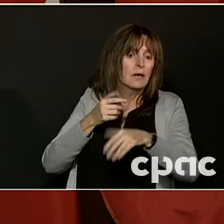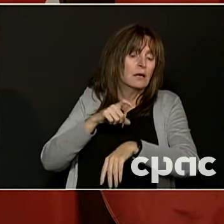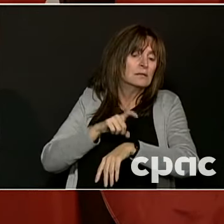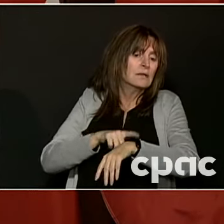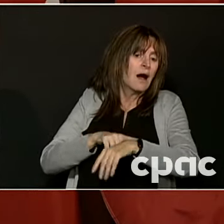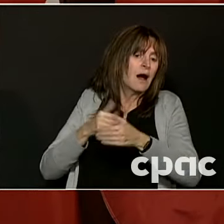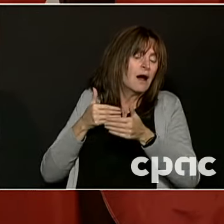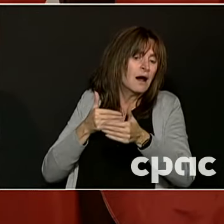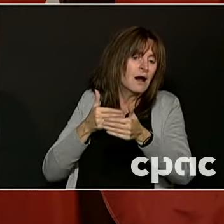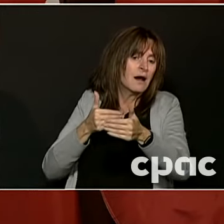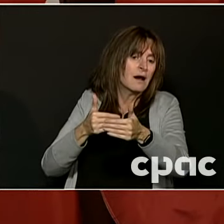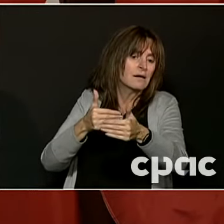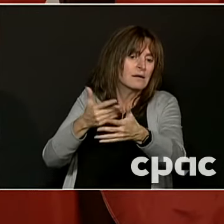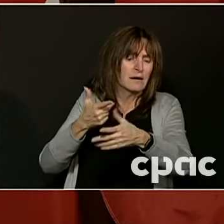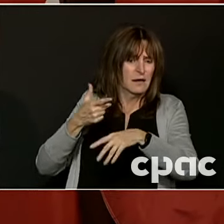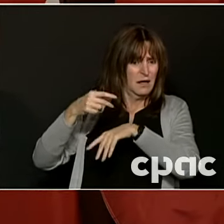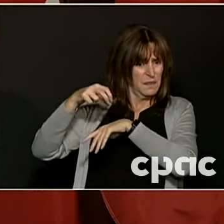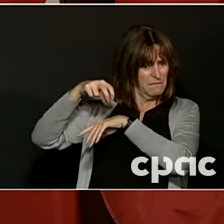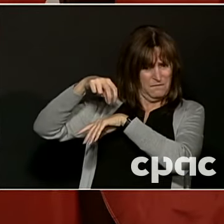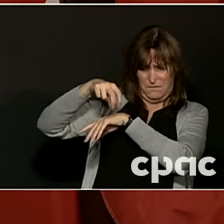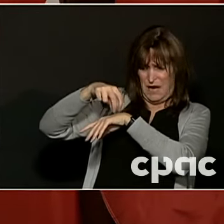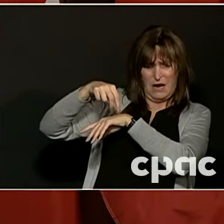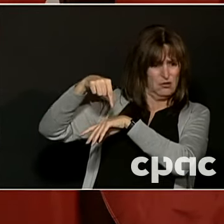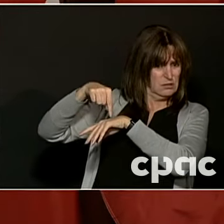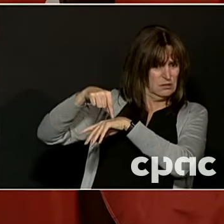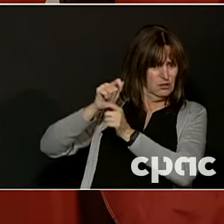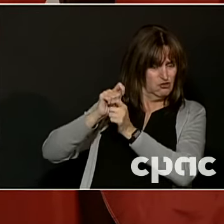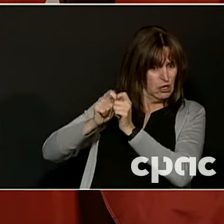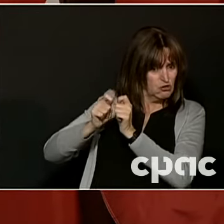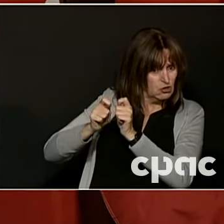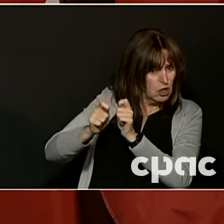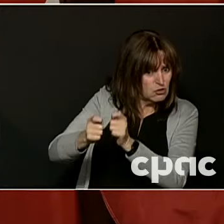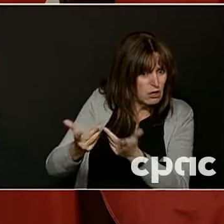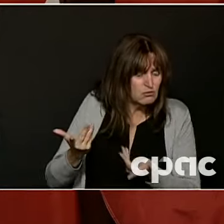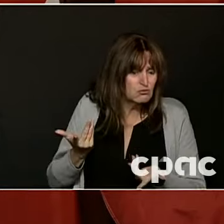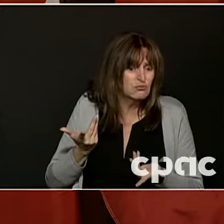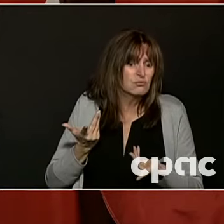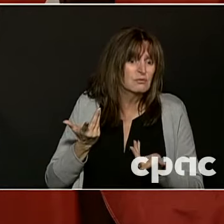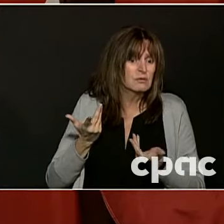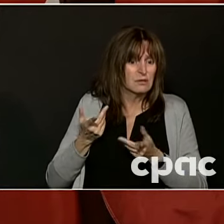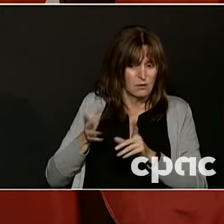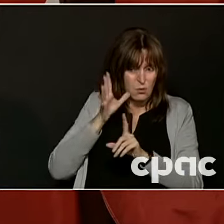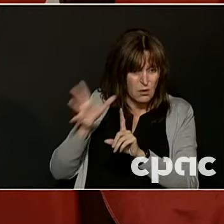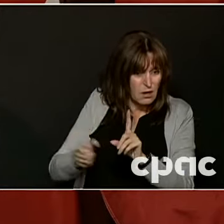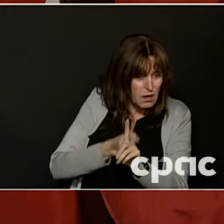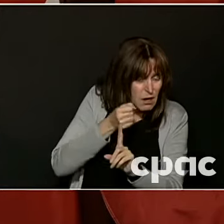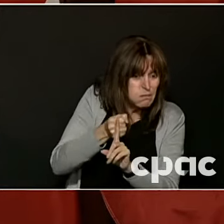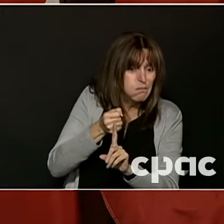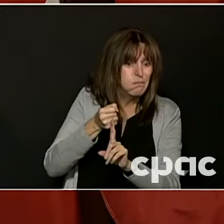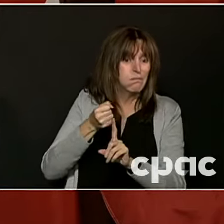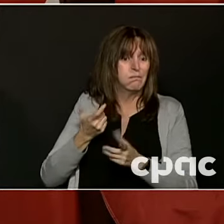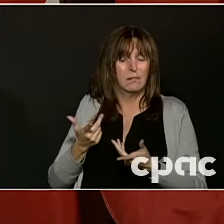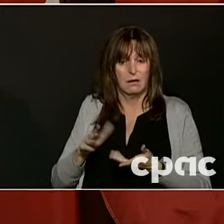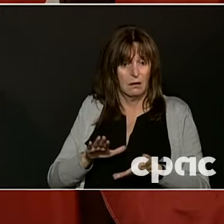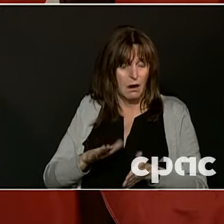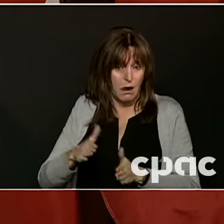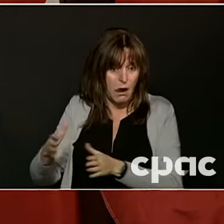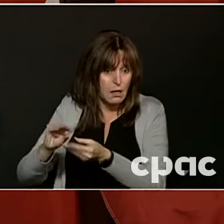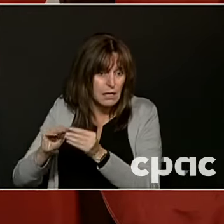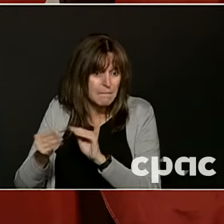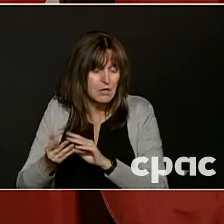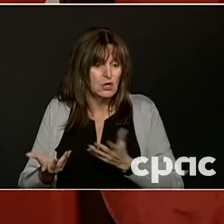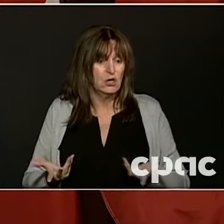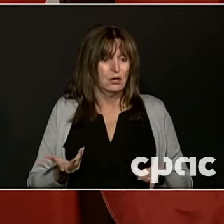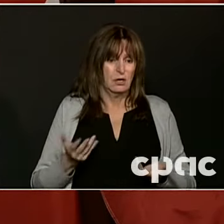on morbidity and mortality. And we want to ask our experts to tell us that and to assess that as we go through these different waves impacting